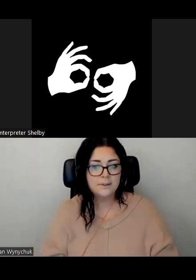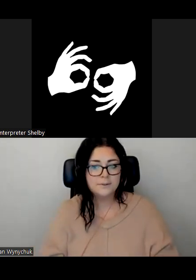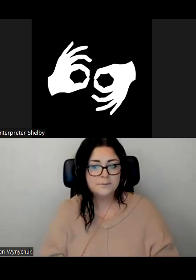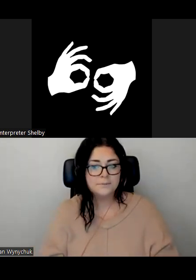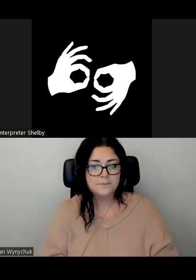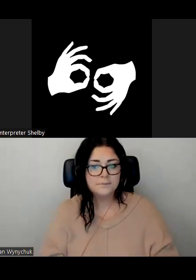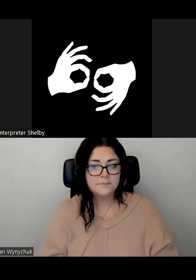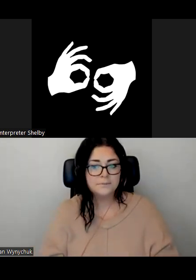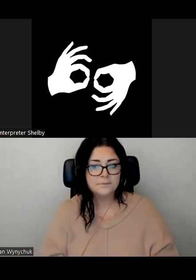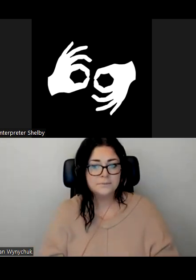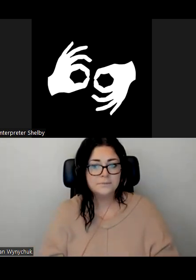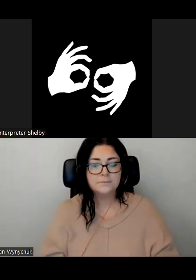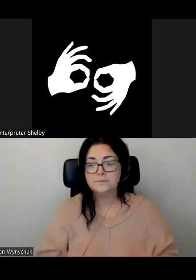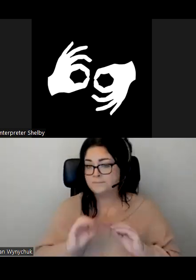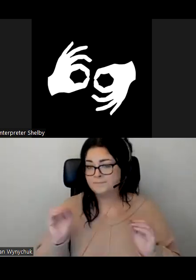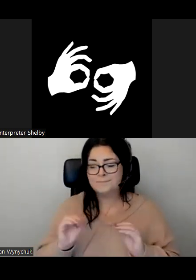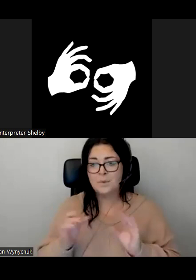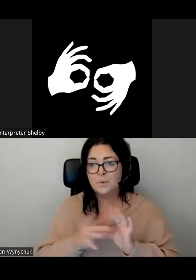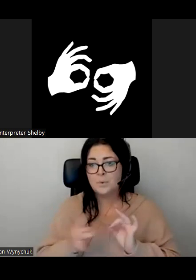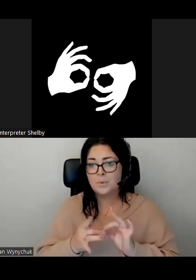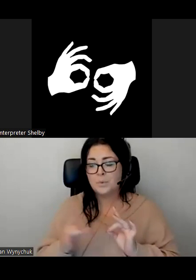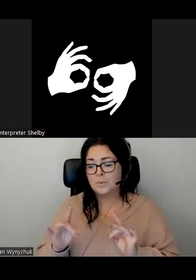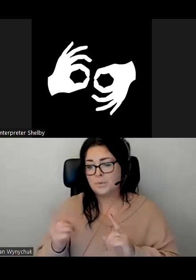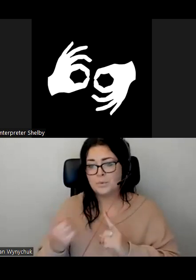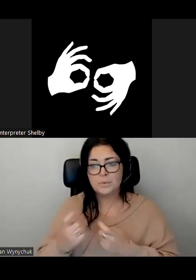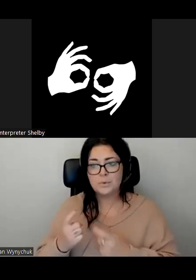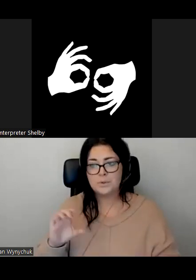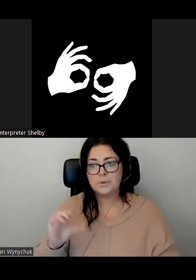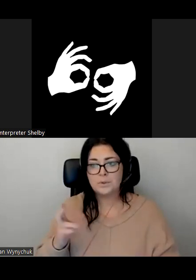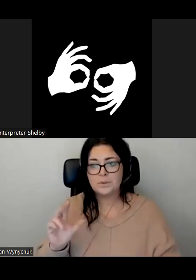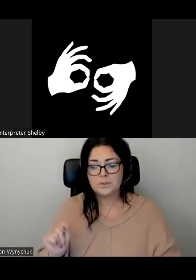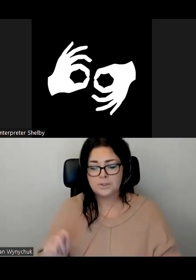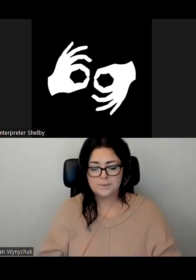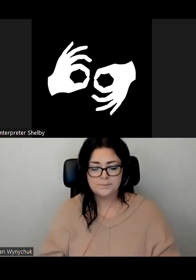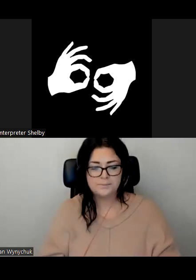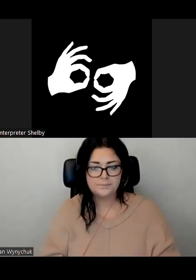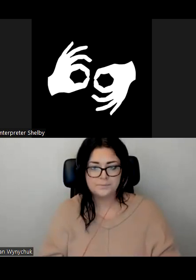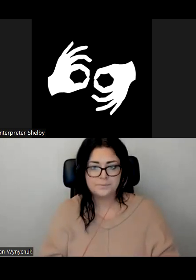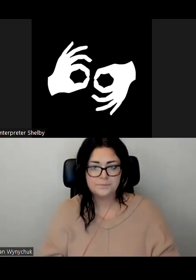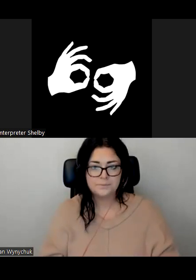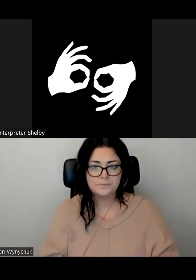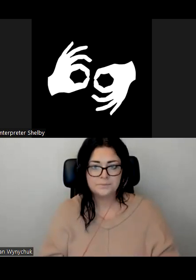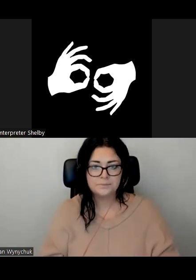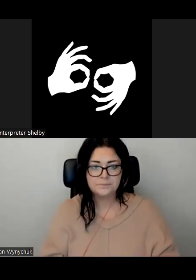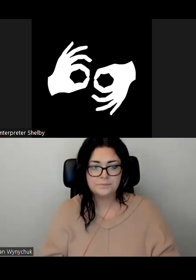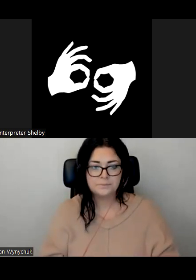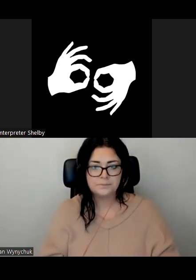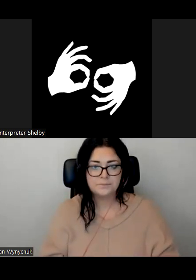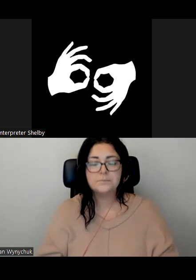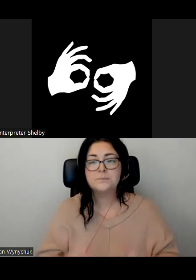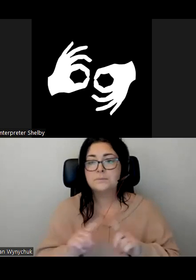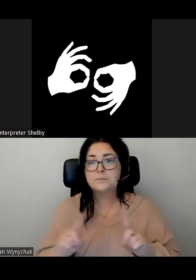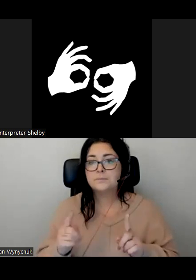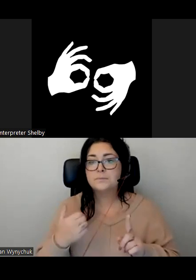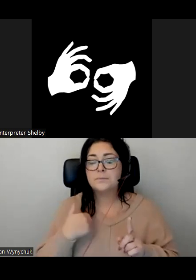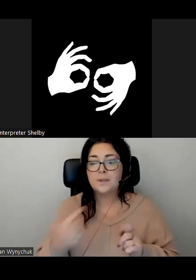There's no questions in the chat with regards to Perfect. the few slides. However, we did actually have a